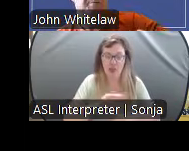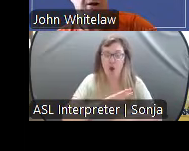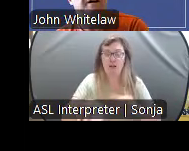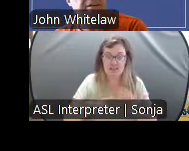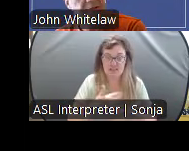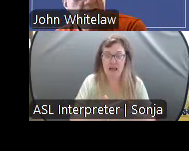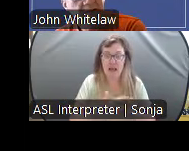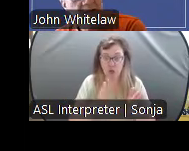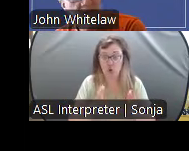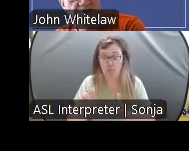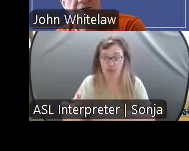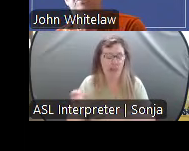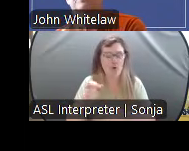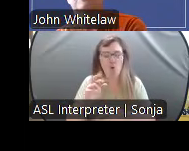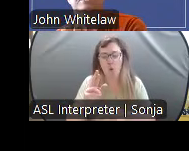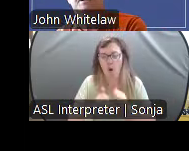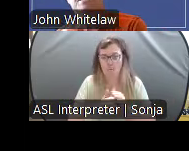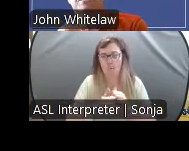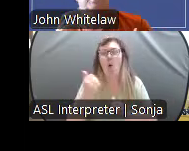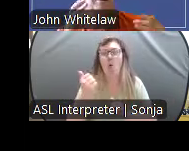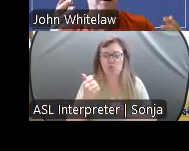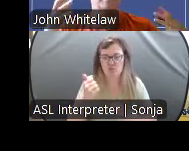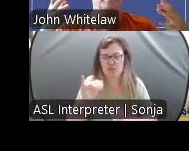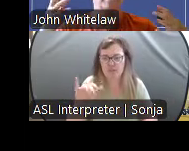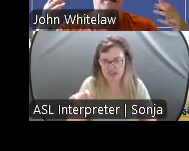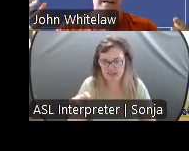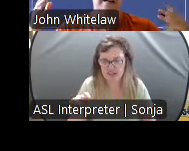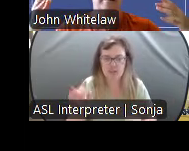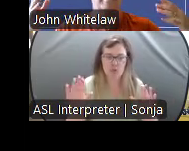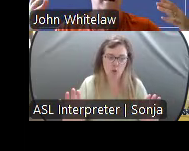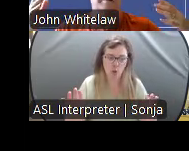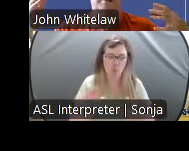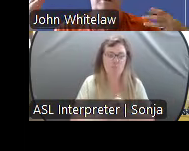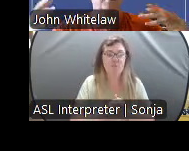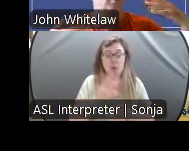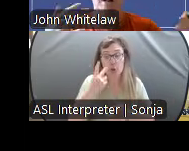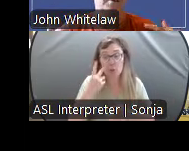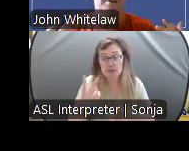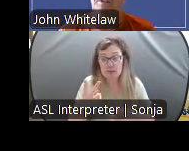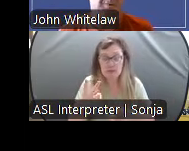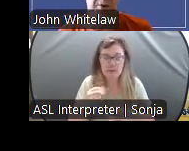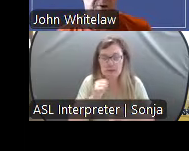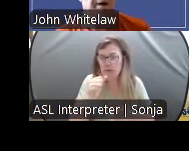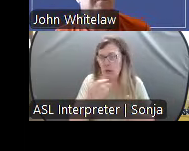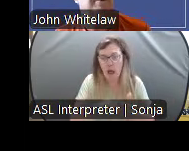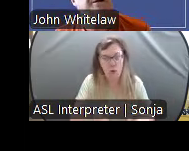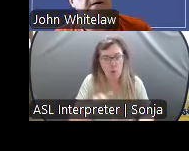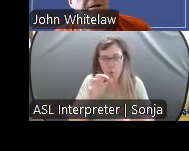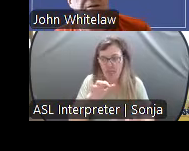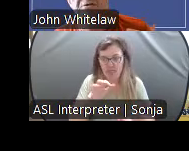or the bulk of it. And so you can see that you are not exactly, you're not wealthy if this is what you depend